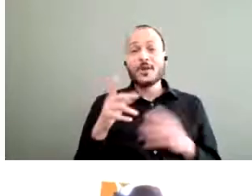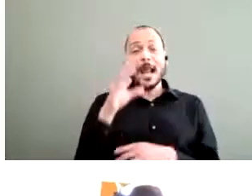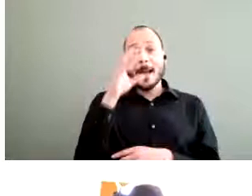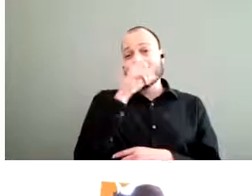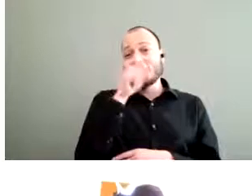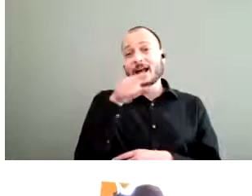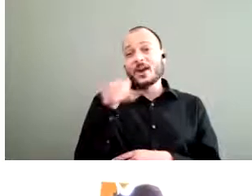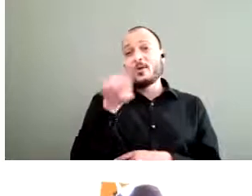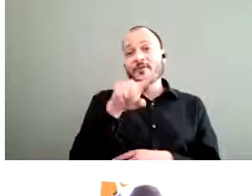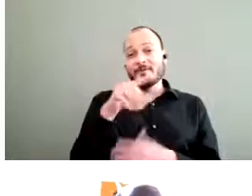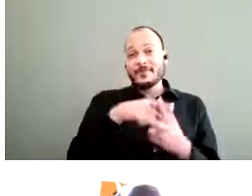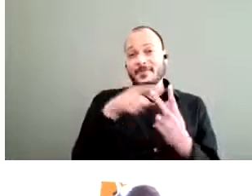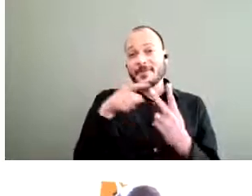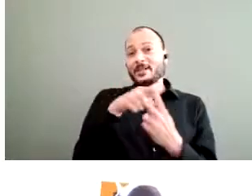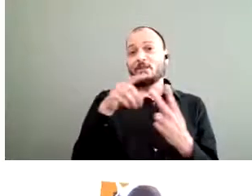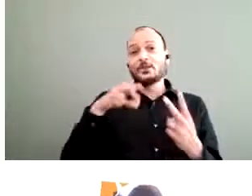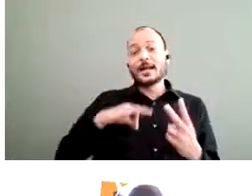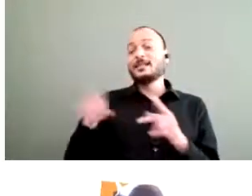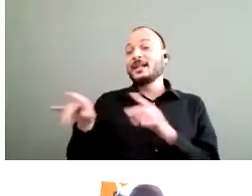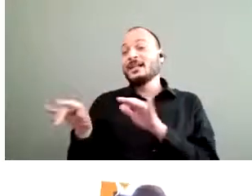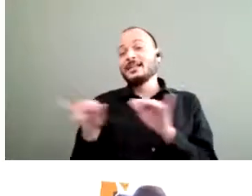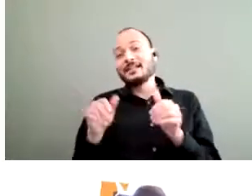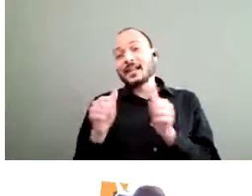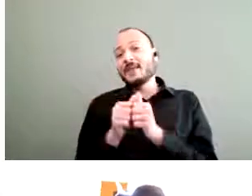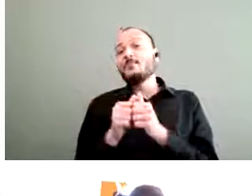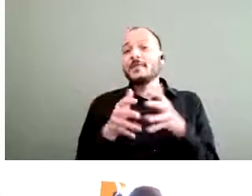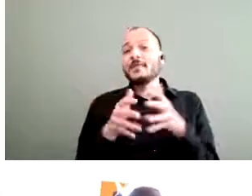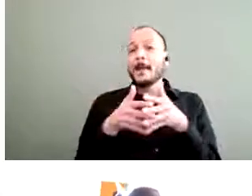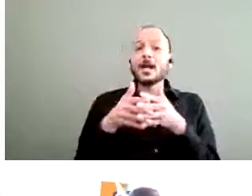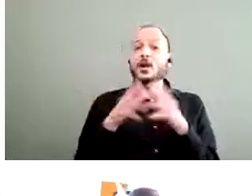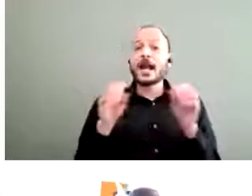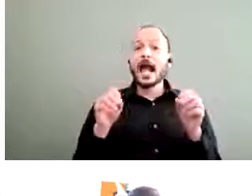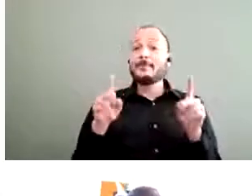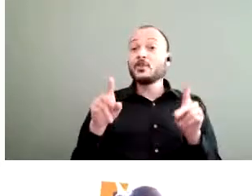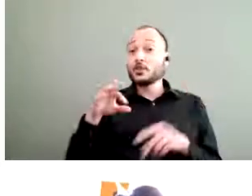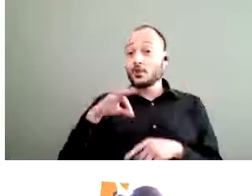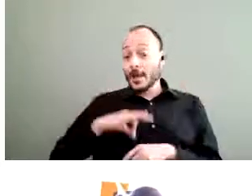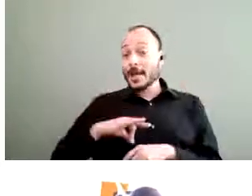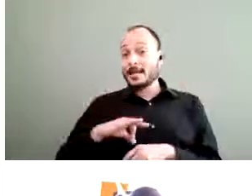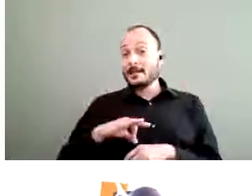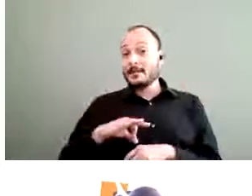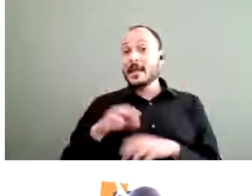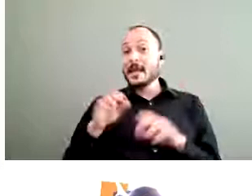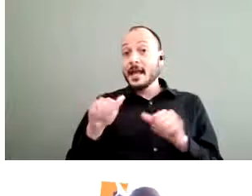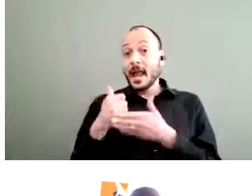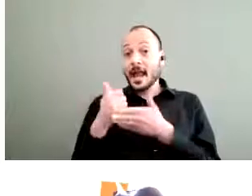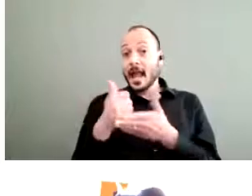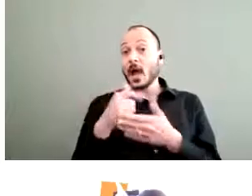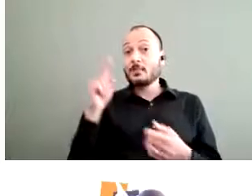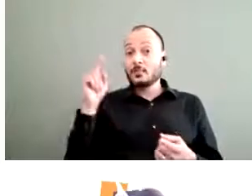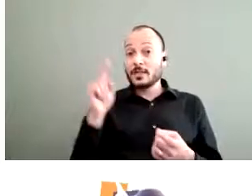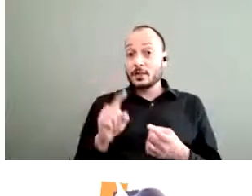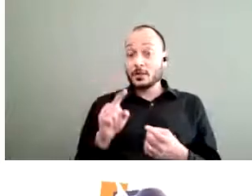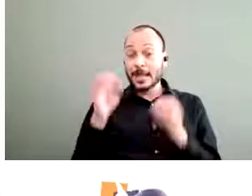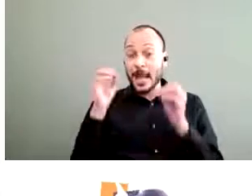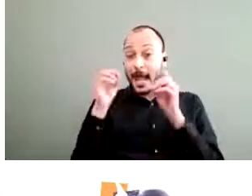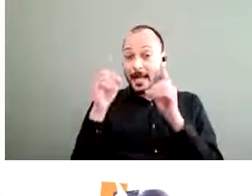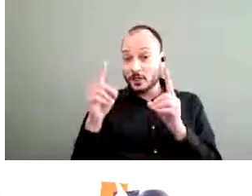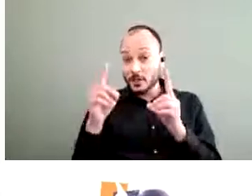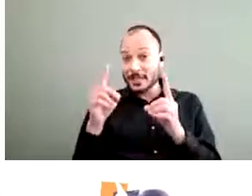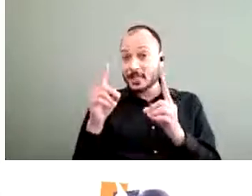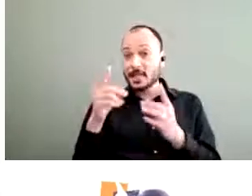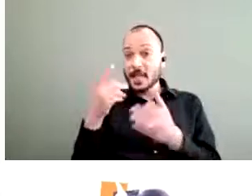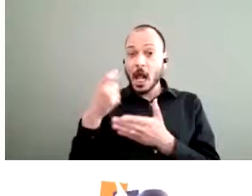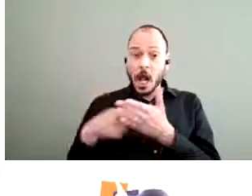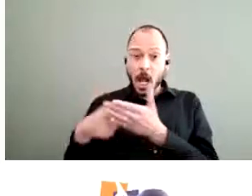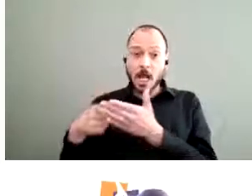credits. And then same with the American Opportunity Credit, which can help reduce educational expenses to attend